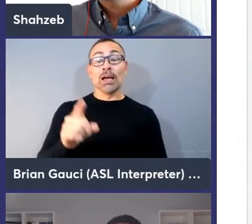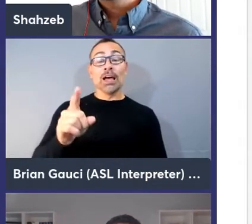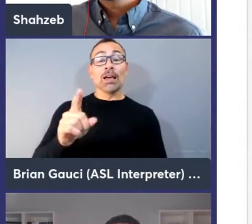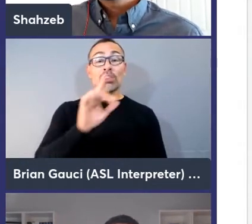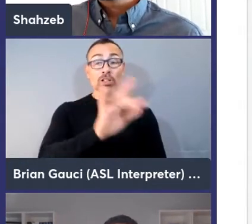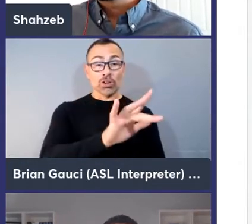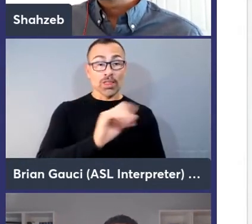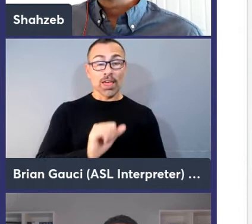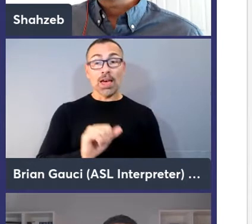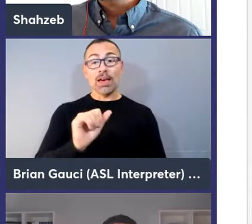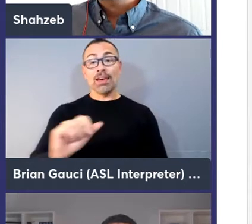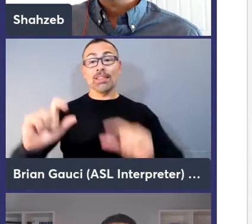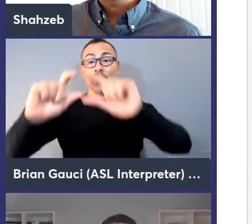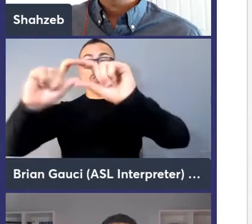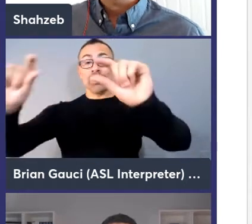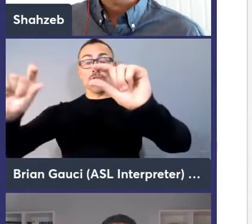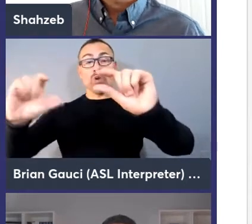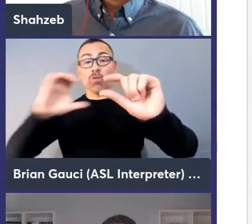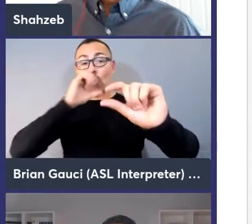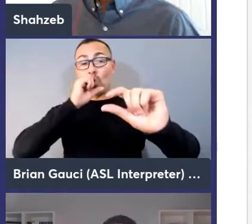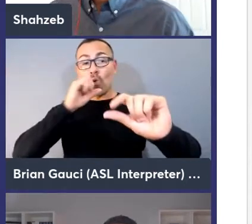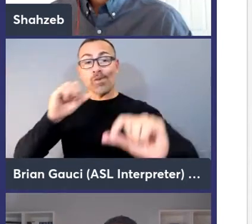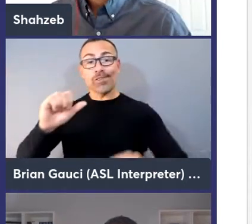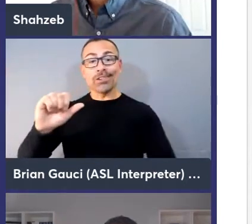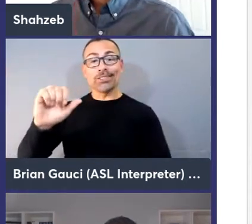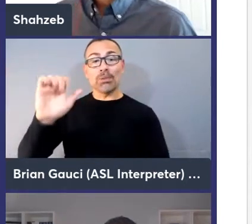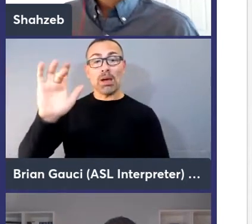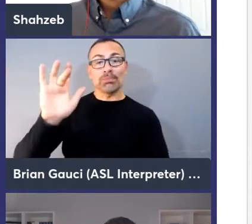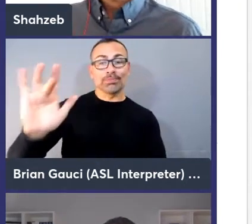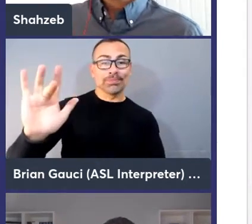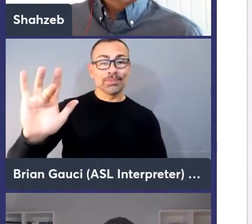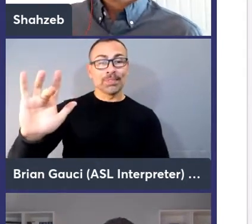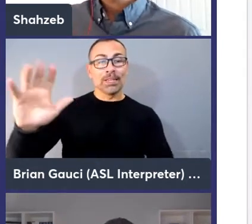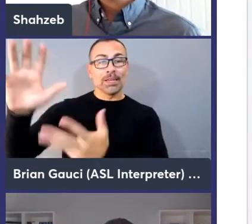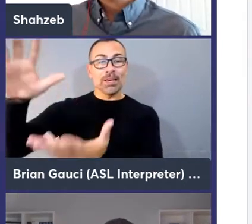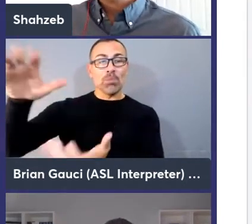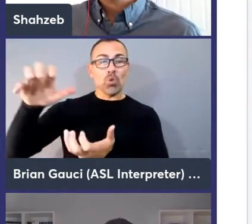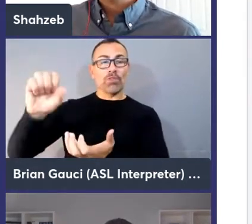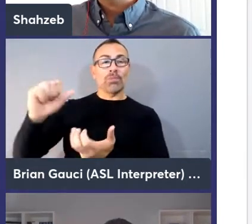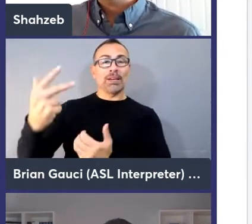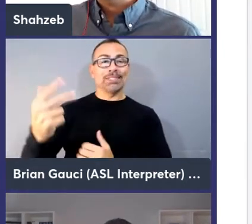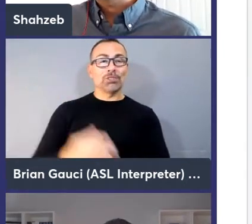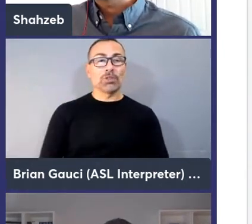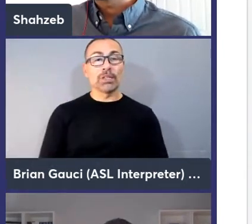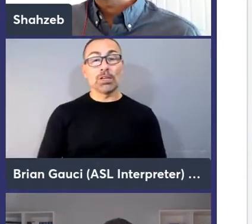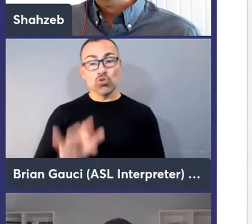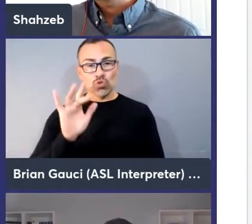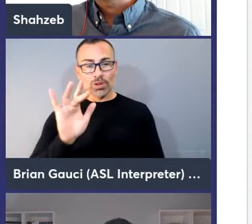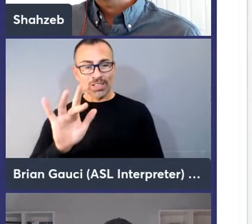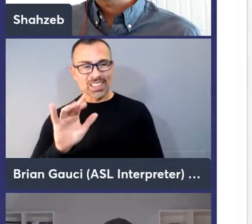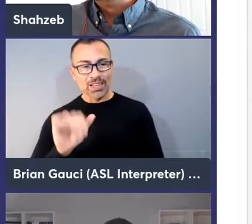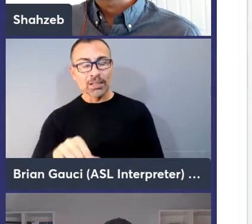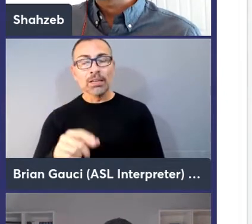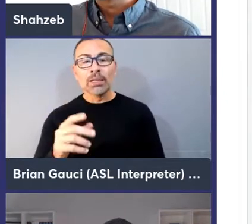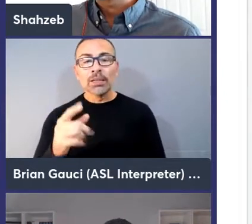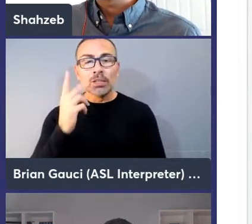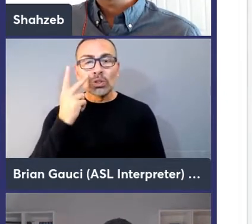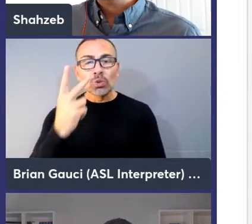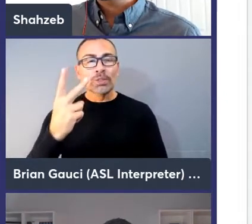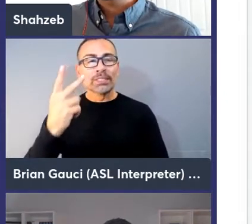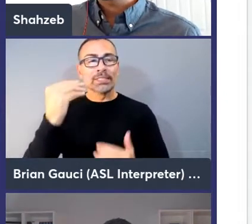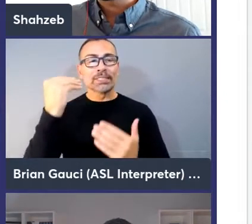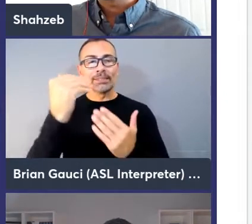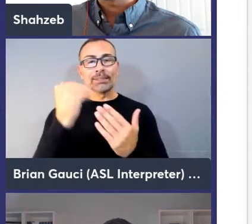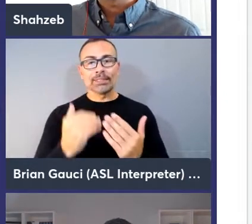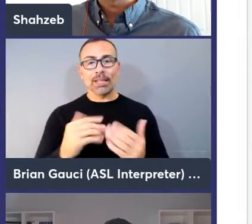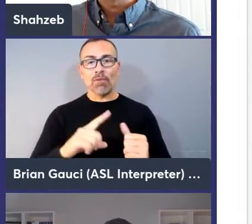S3. You click on that. Now you're gonna walk through the steps of starting the import. So the first